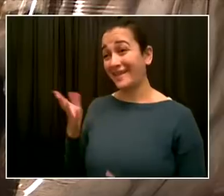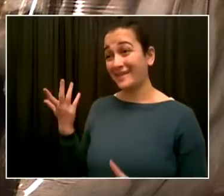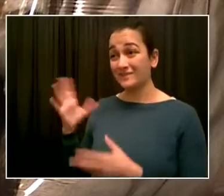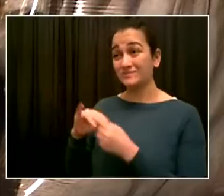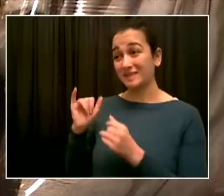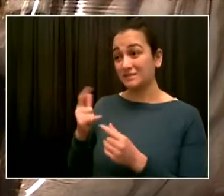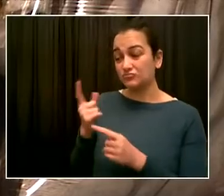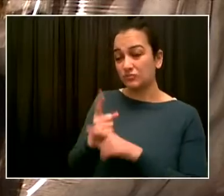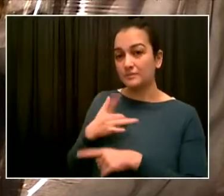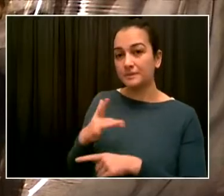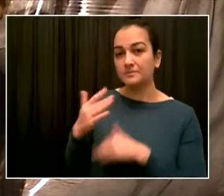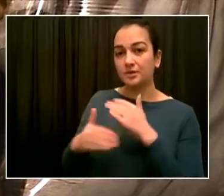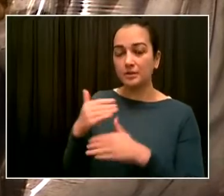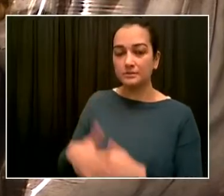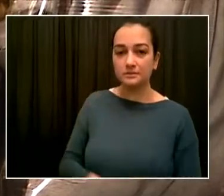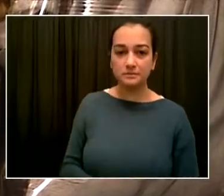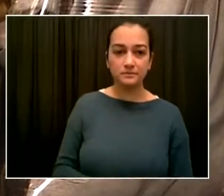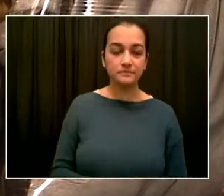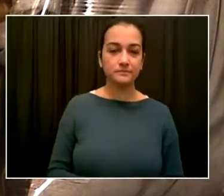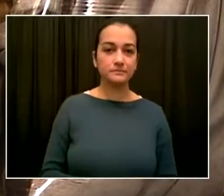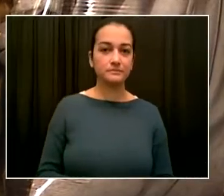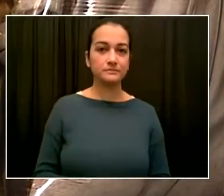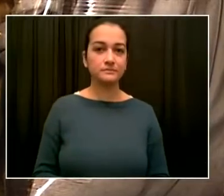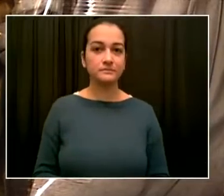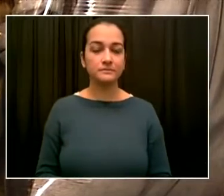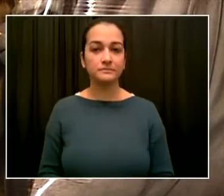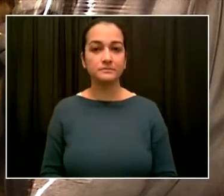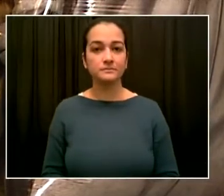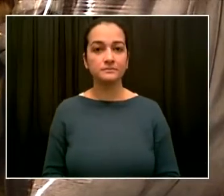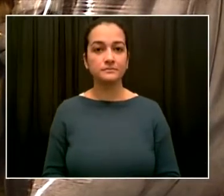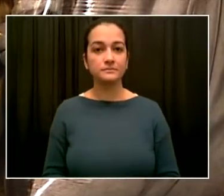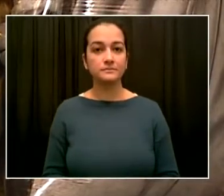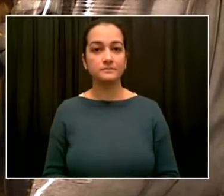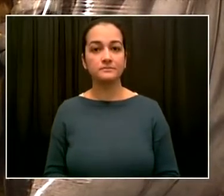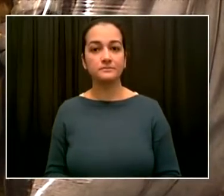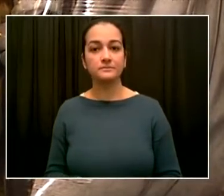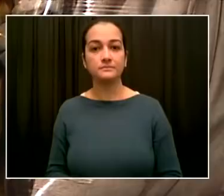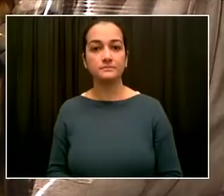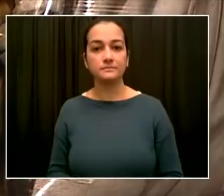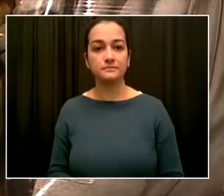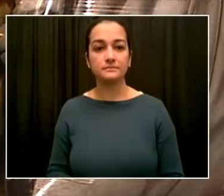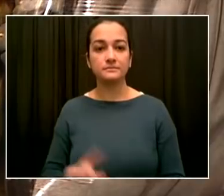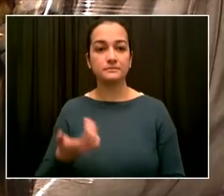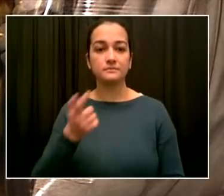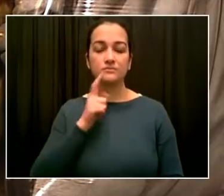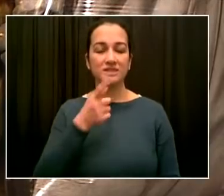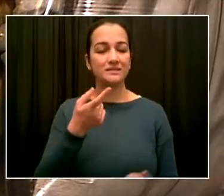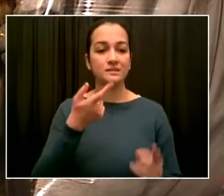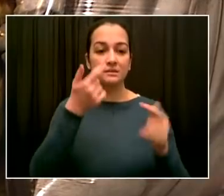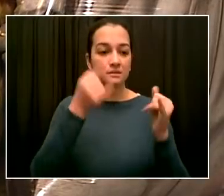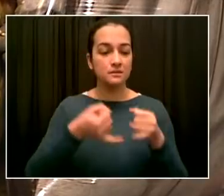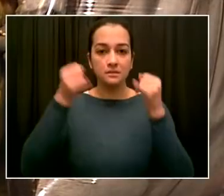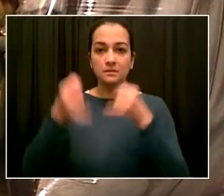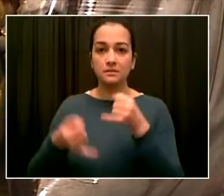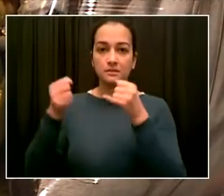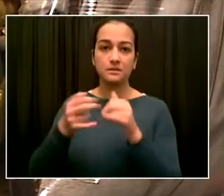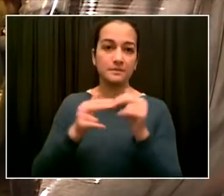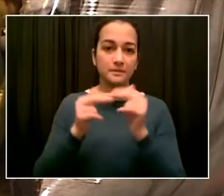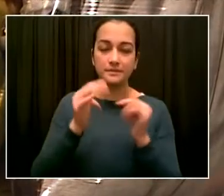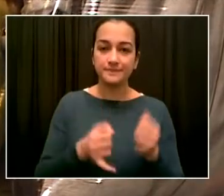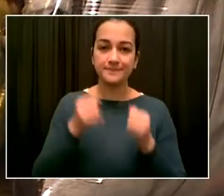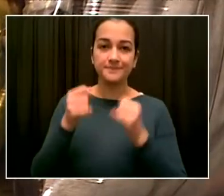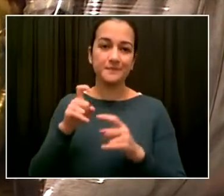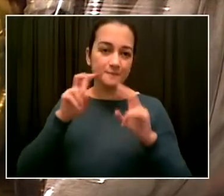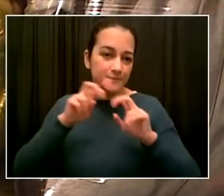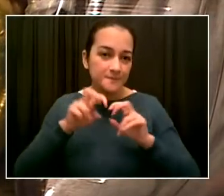administration. And Jillian and others will appreciate that one of my critiques of the previous administration was that they had kind of